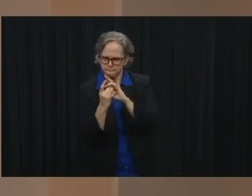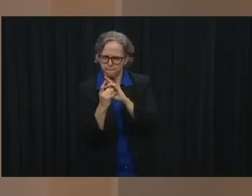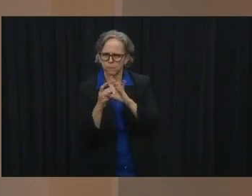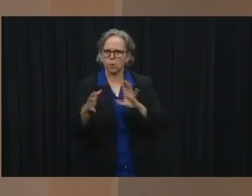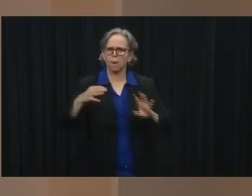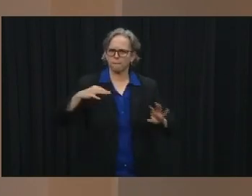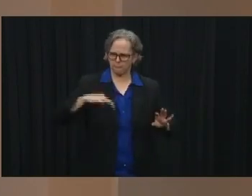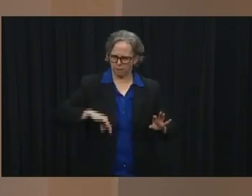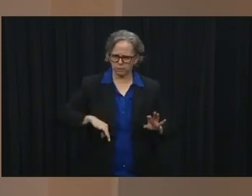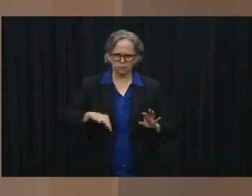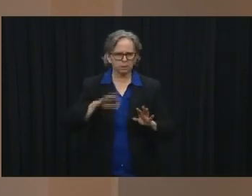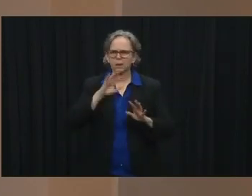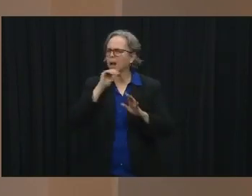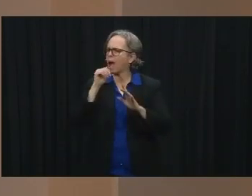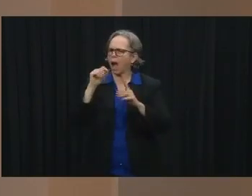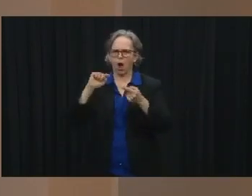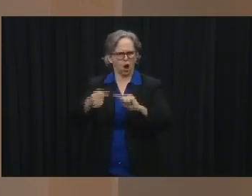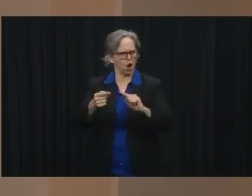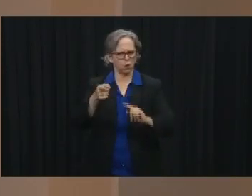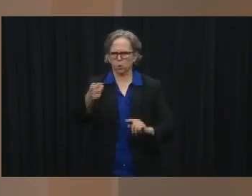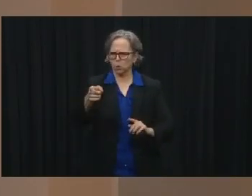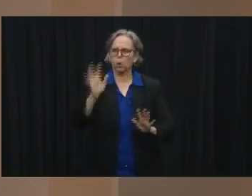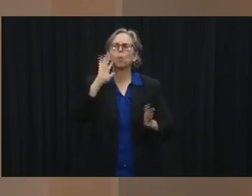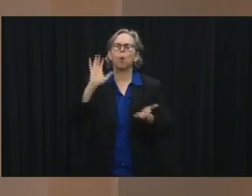be affected by it. It's